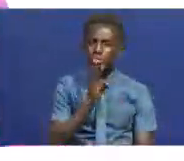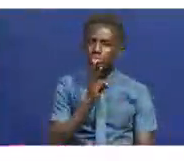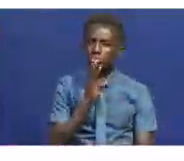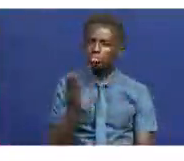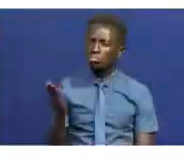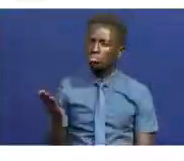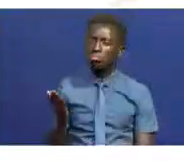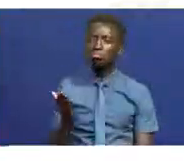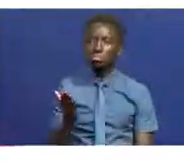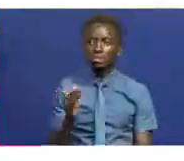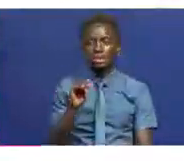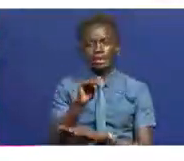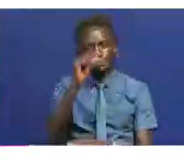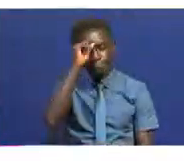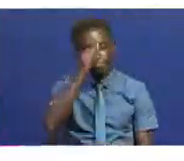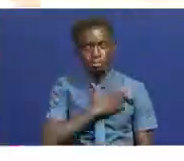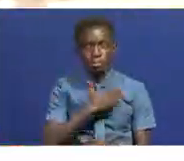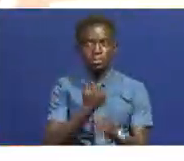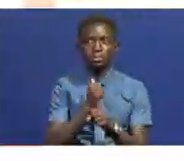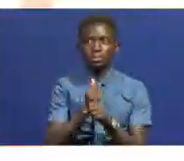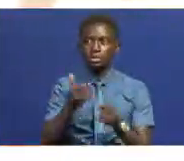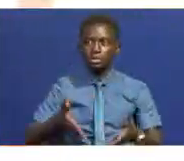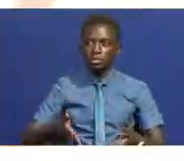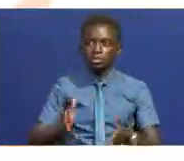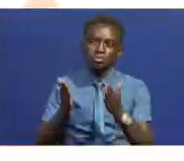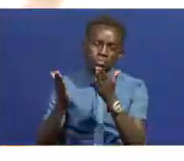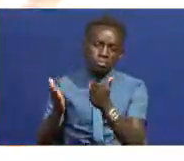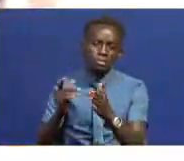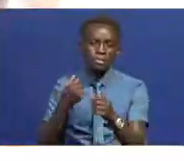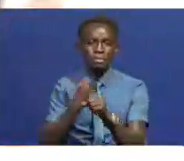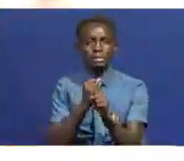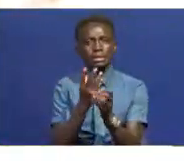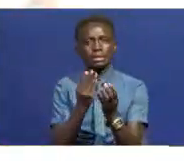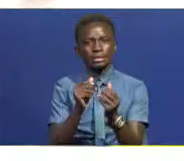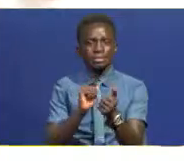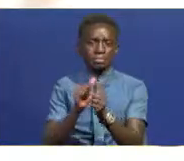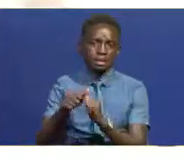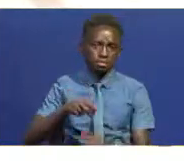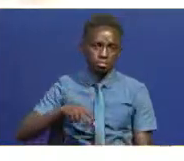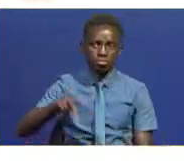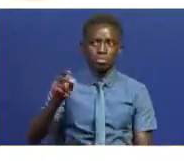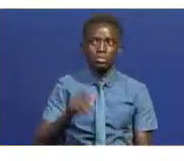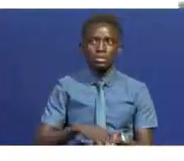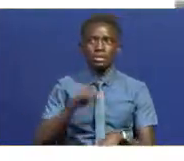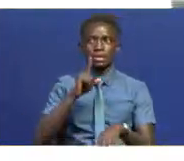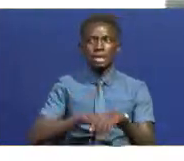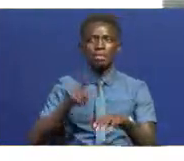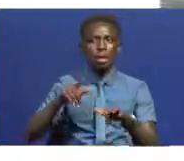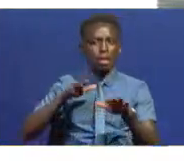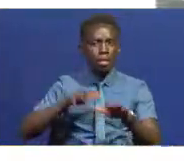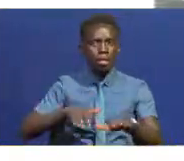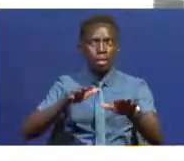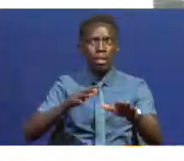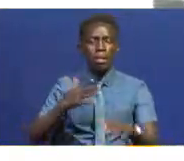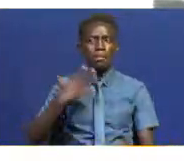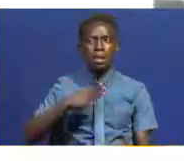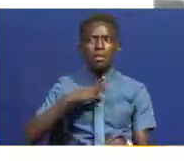intervene and make the roads passable. Wakati inateremka wale wagonjwa ambao inatoka side